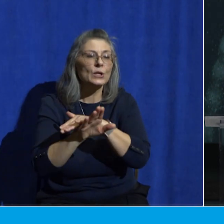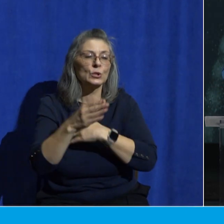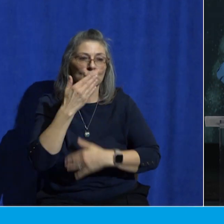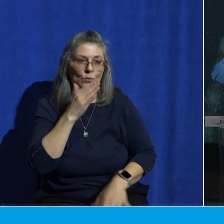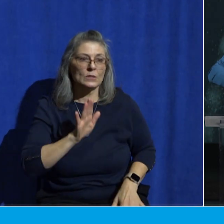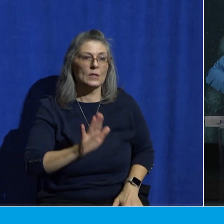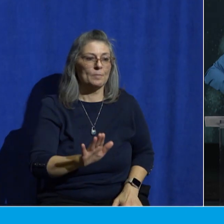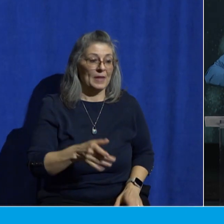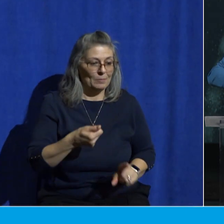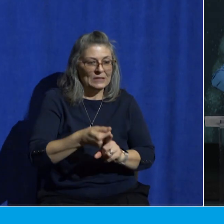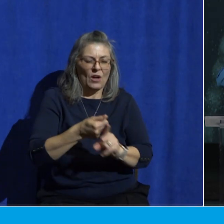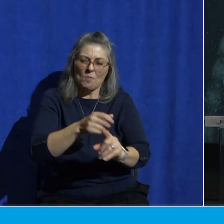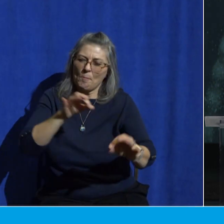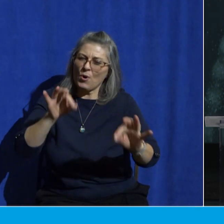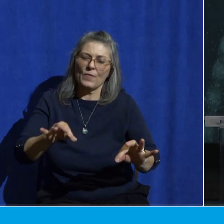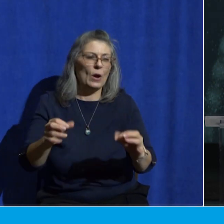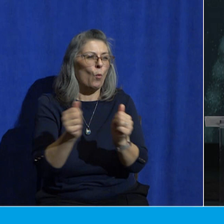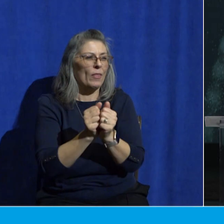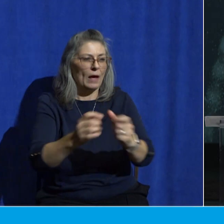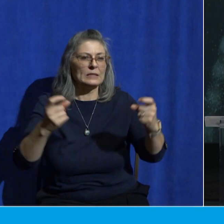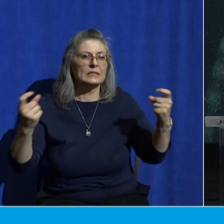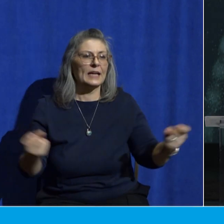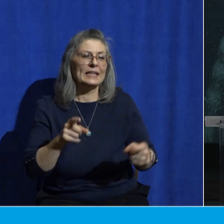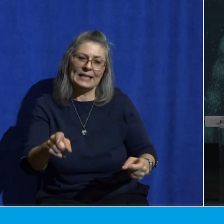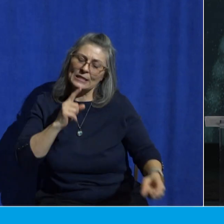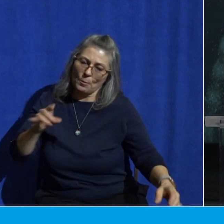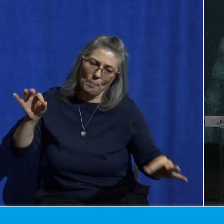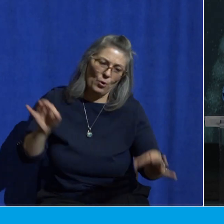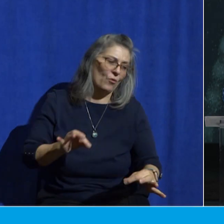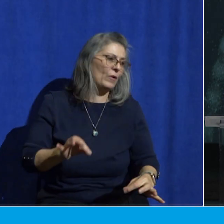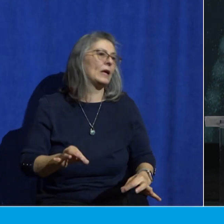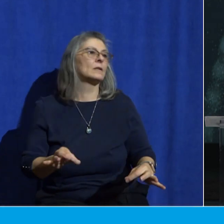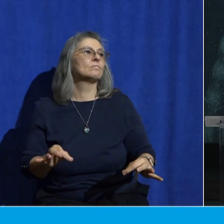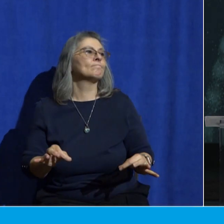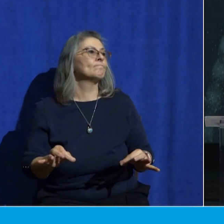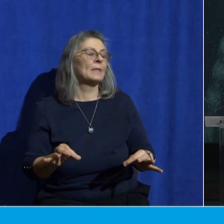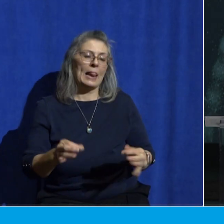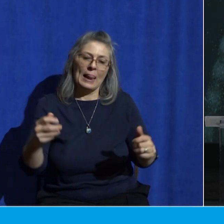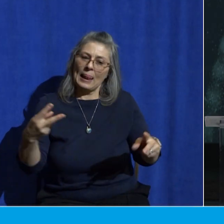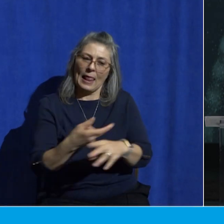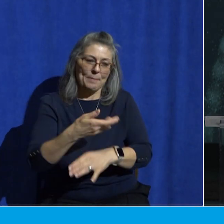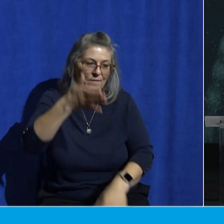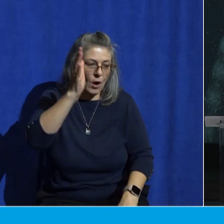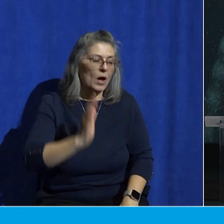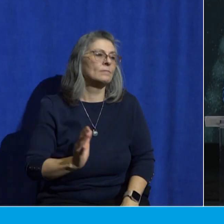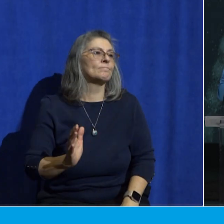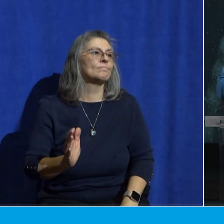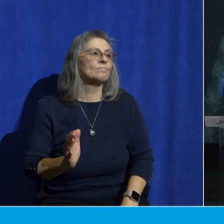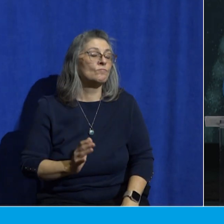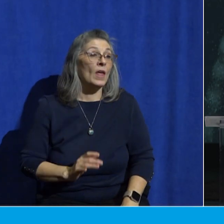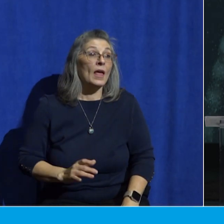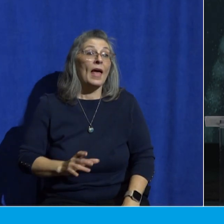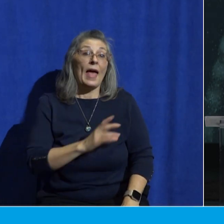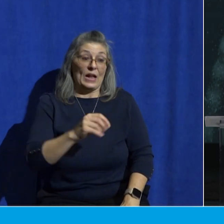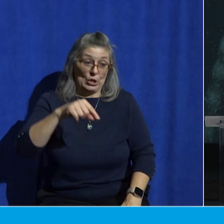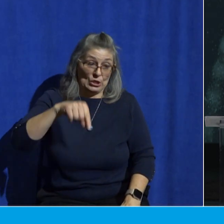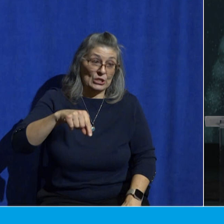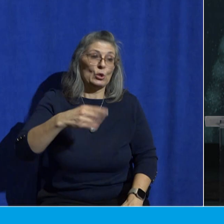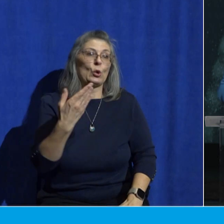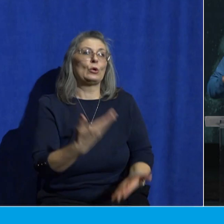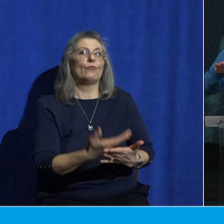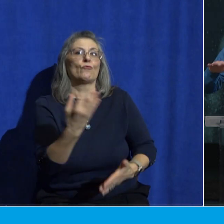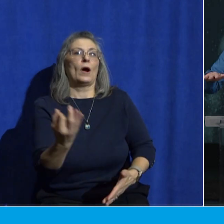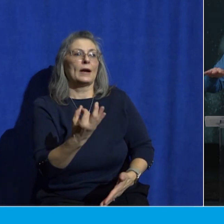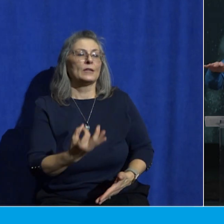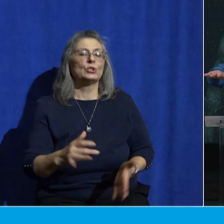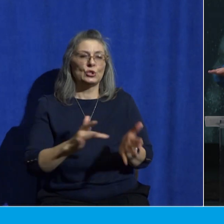And 5 days after this, on Good Friday, he will go to a cross. Why would we call